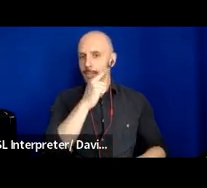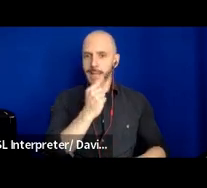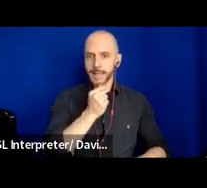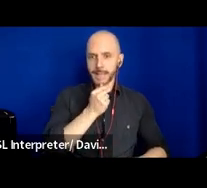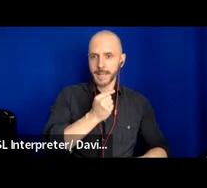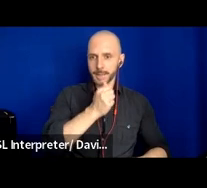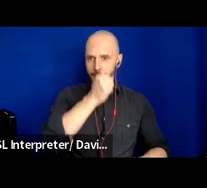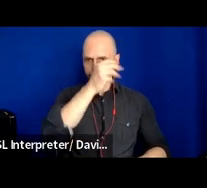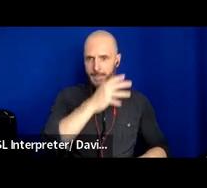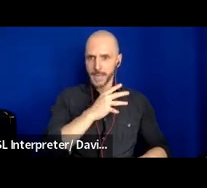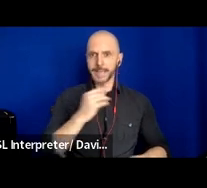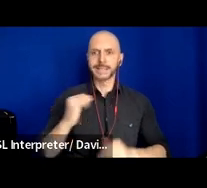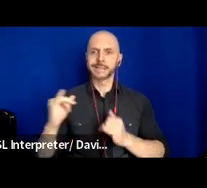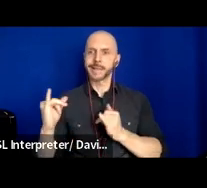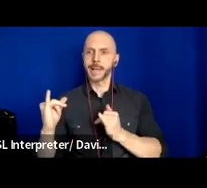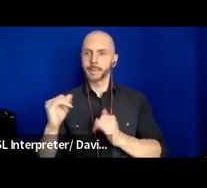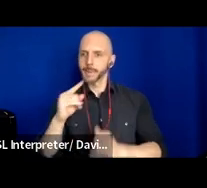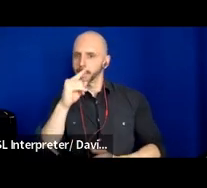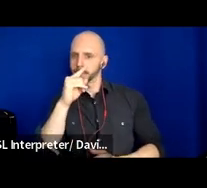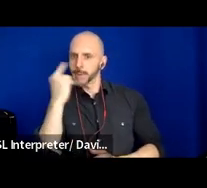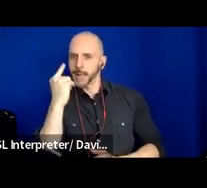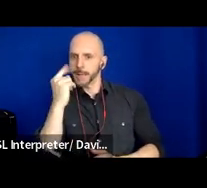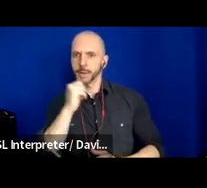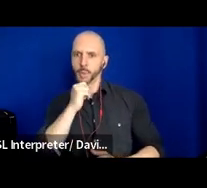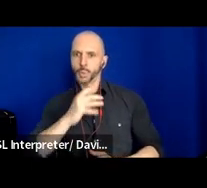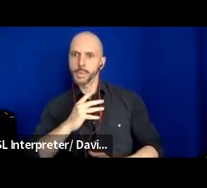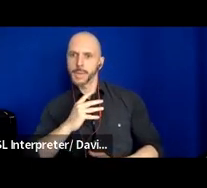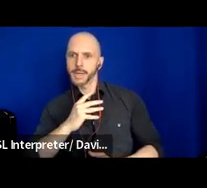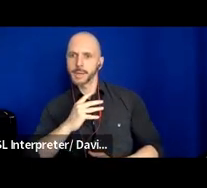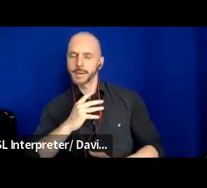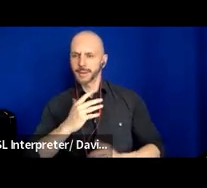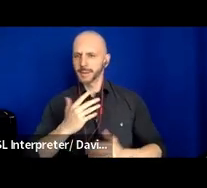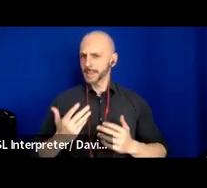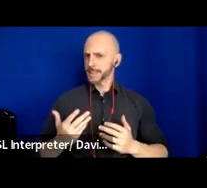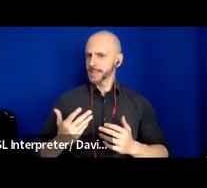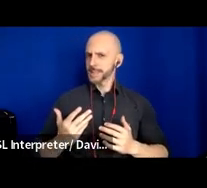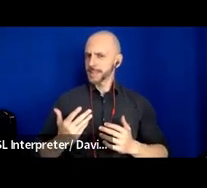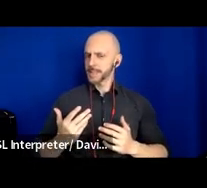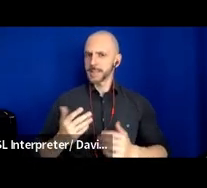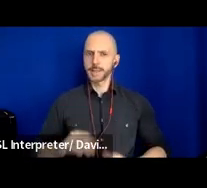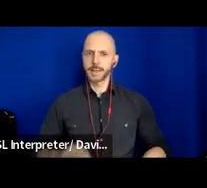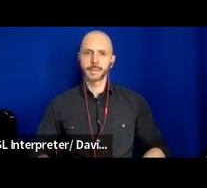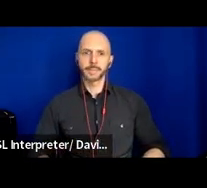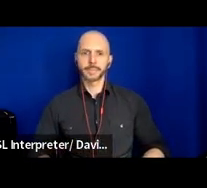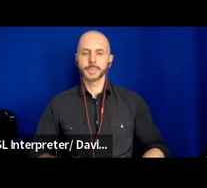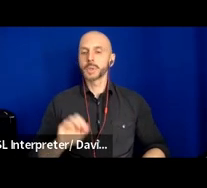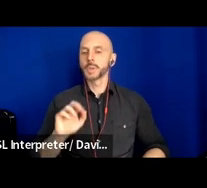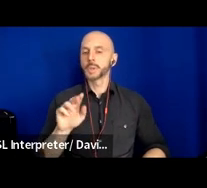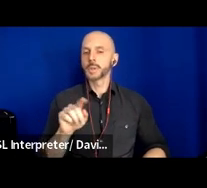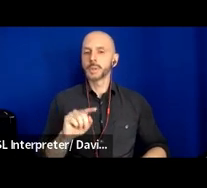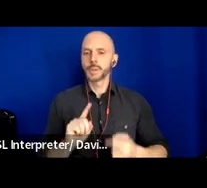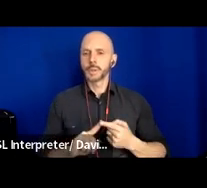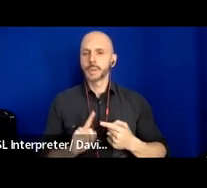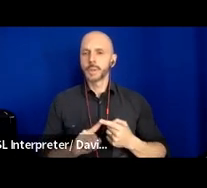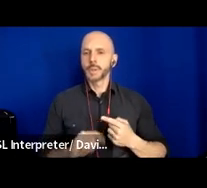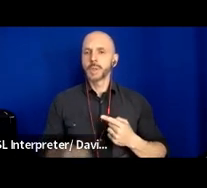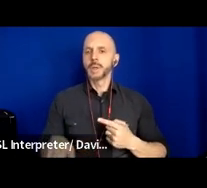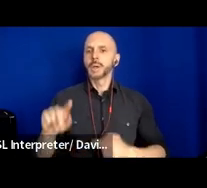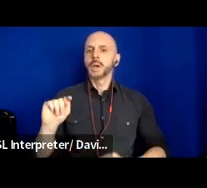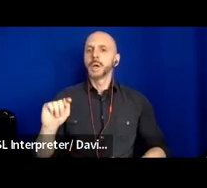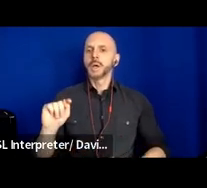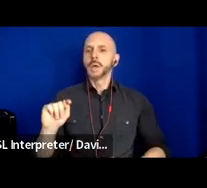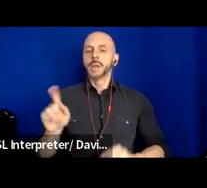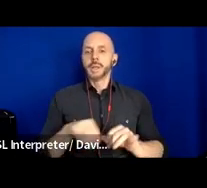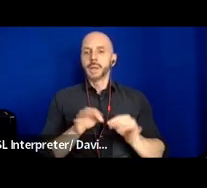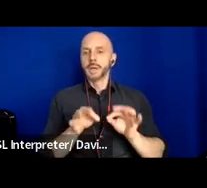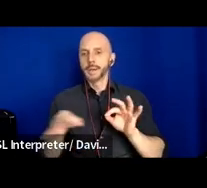when you hear terms that we now take for granted, like reading, right, or throwing shade, that you see widely adopted all